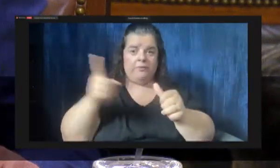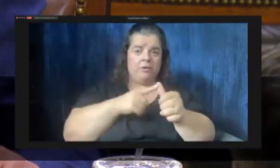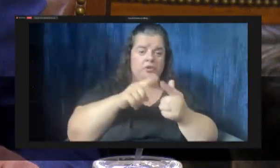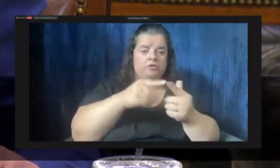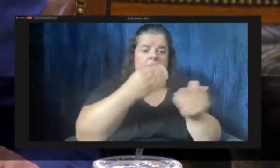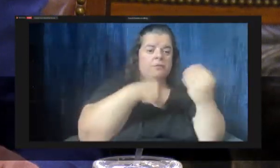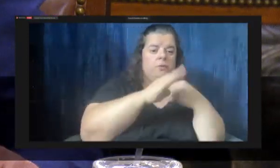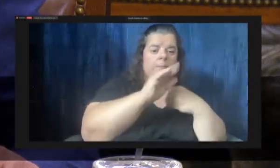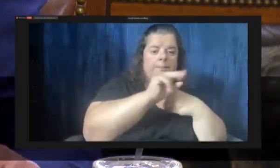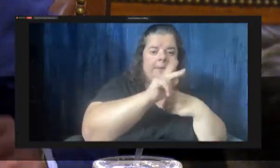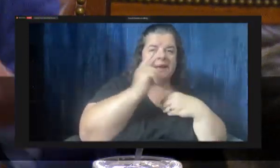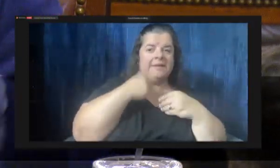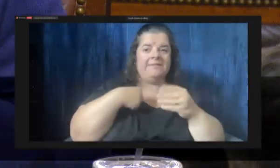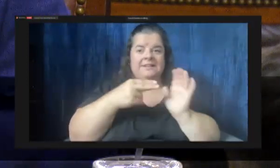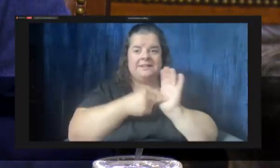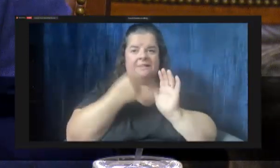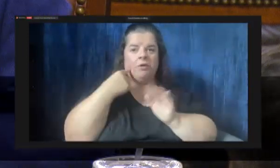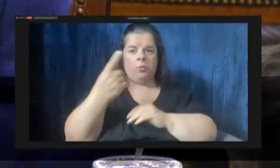tag just for one doe?